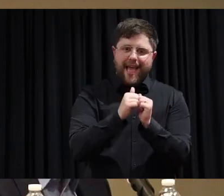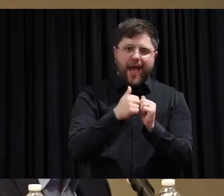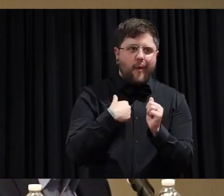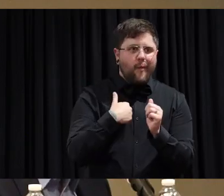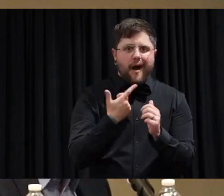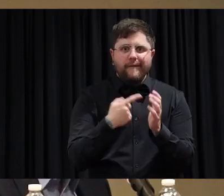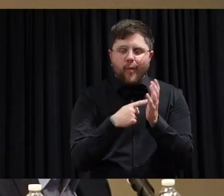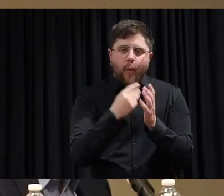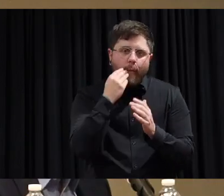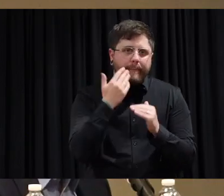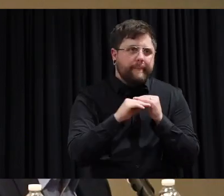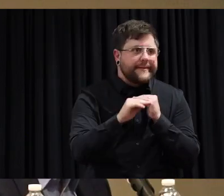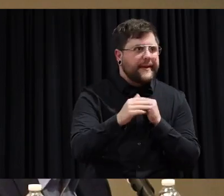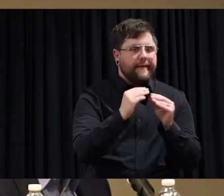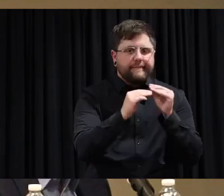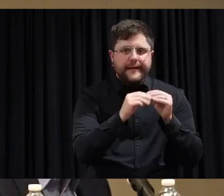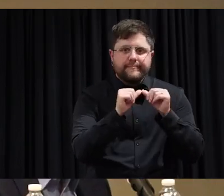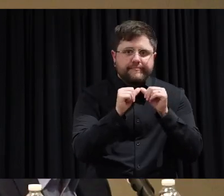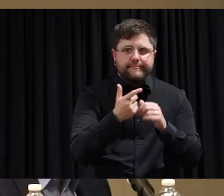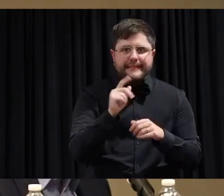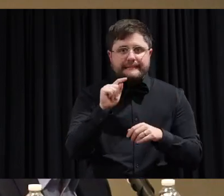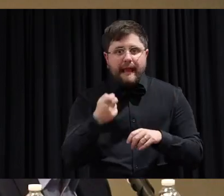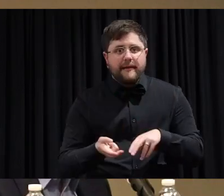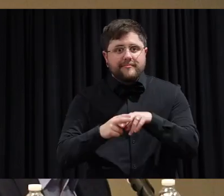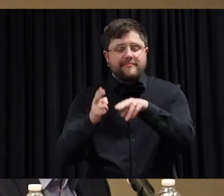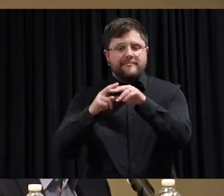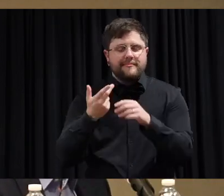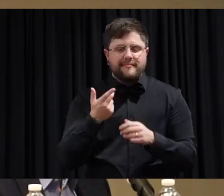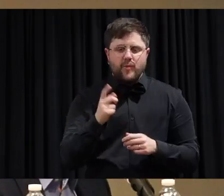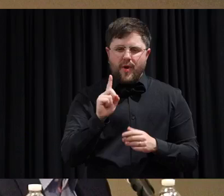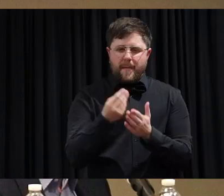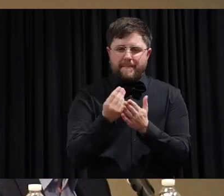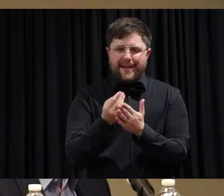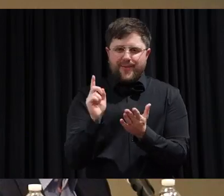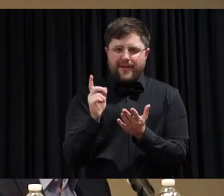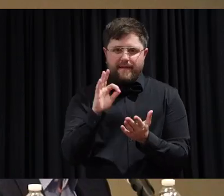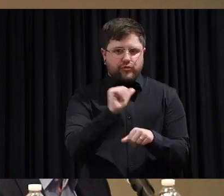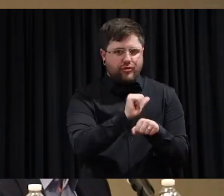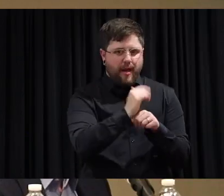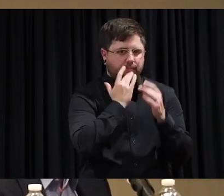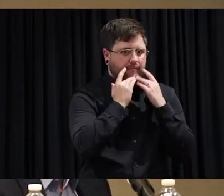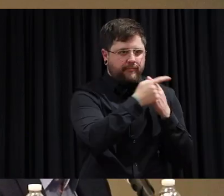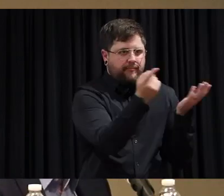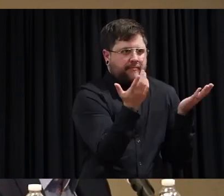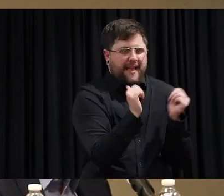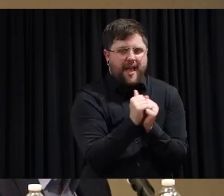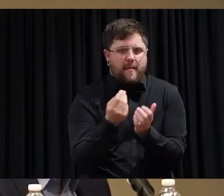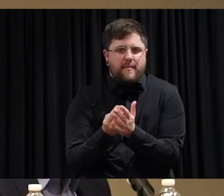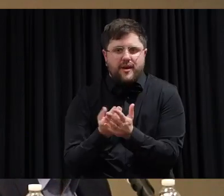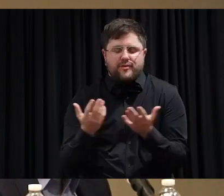up. How do you pay for the taxes? And where's the money going to come from if the jobs are not here? And, so